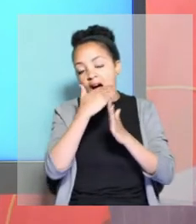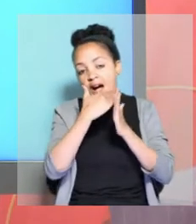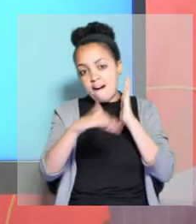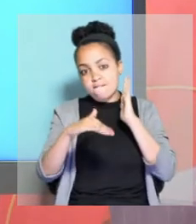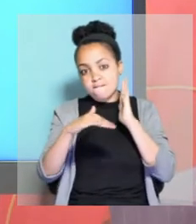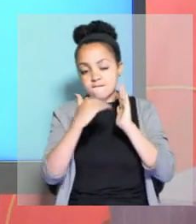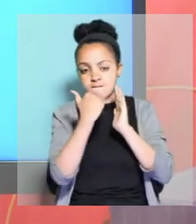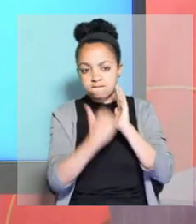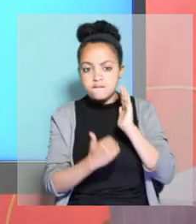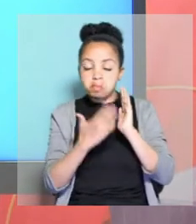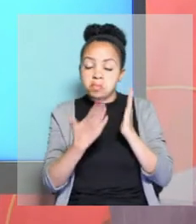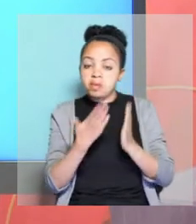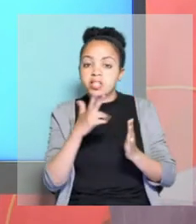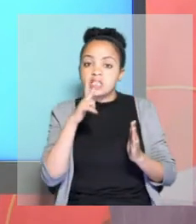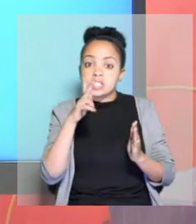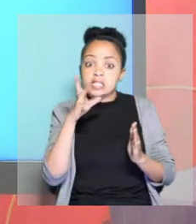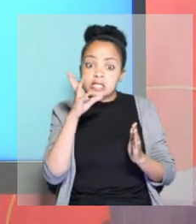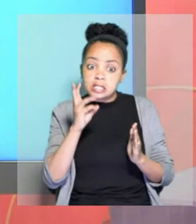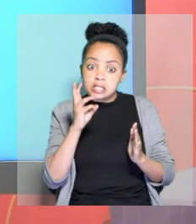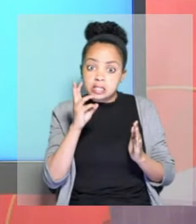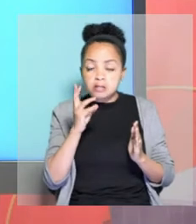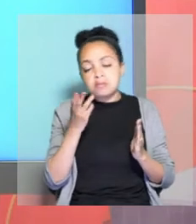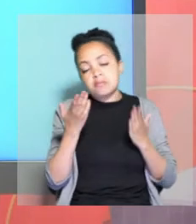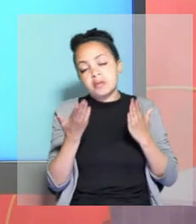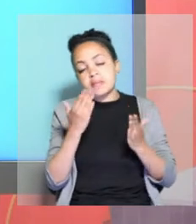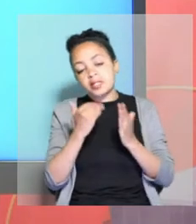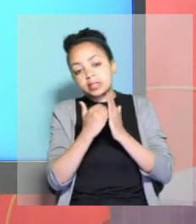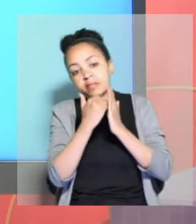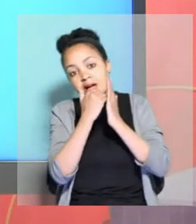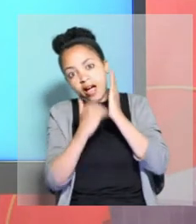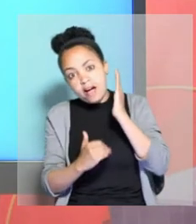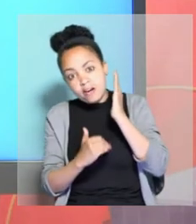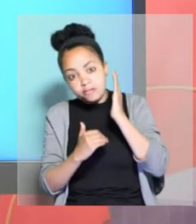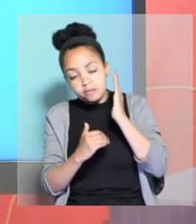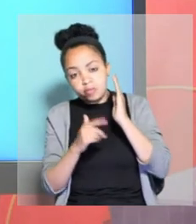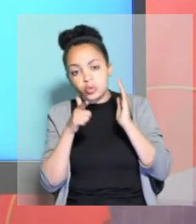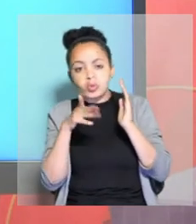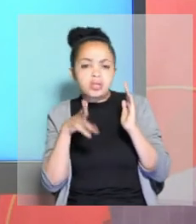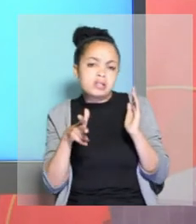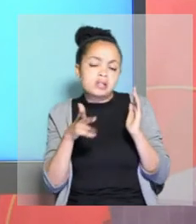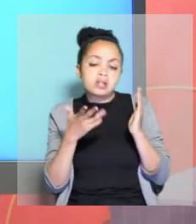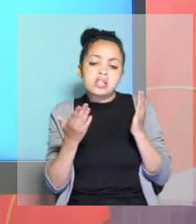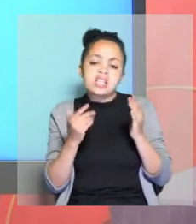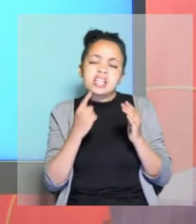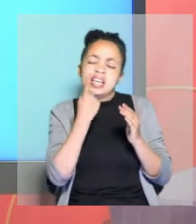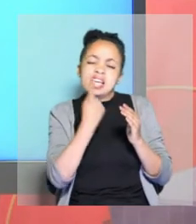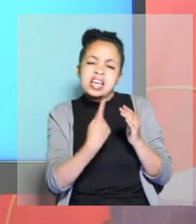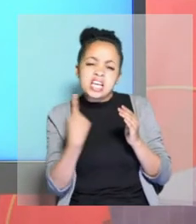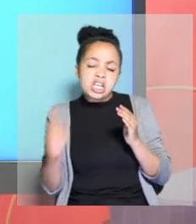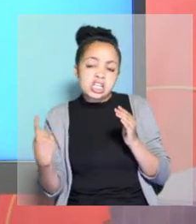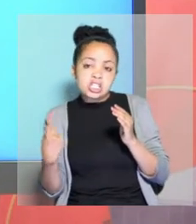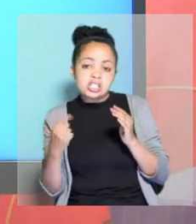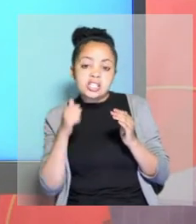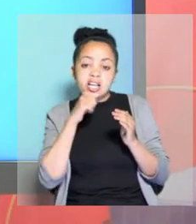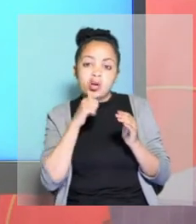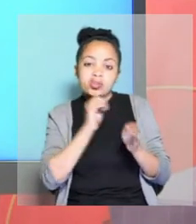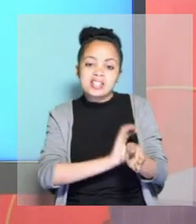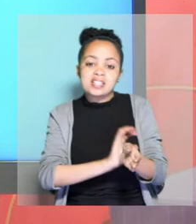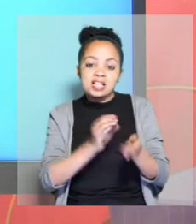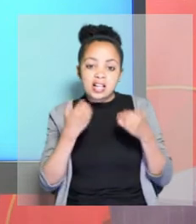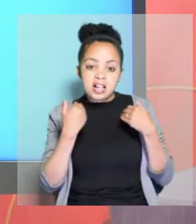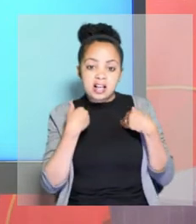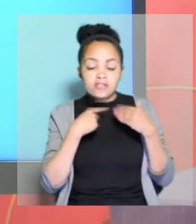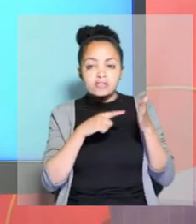for six it can reduce by half which is 23 where each outer cell can show a